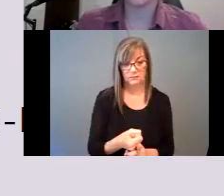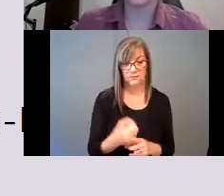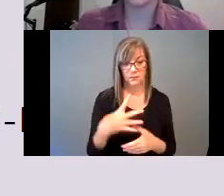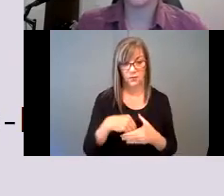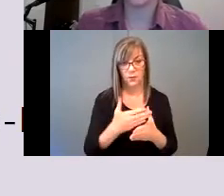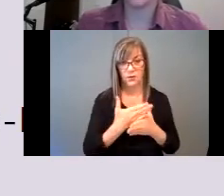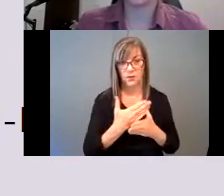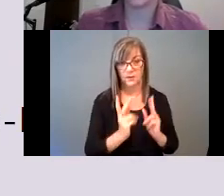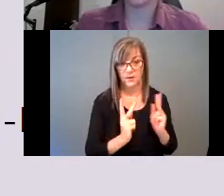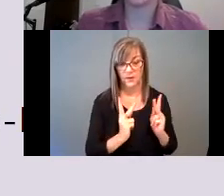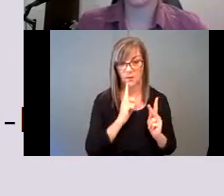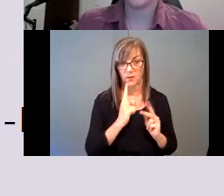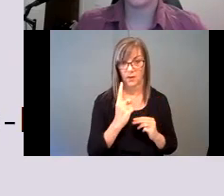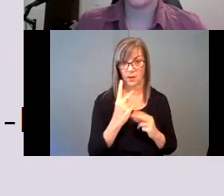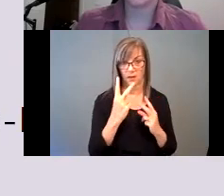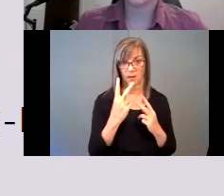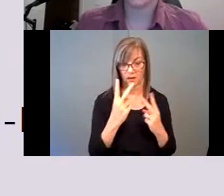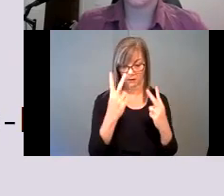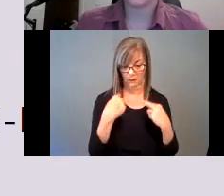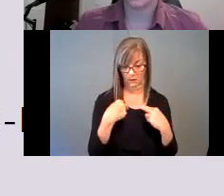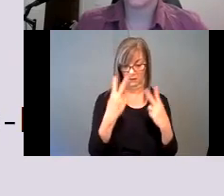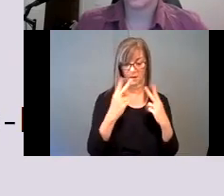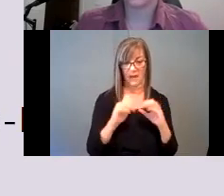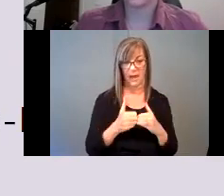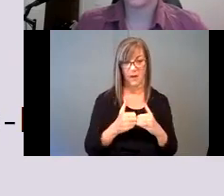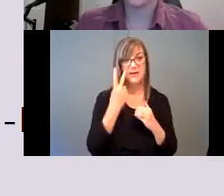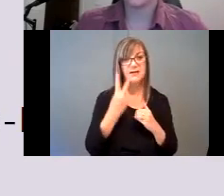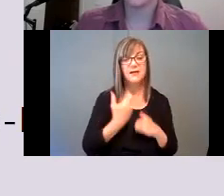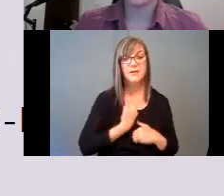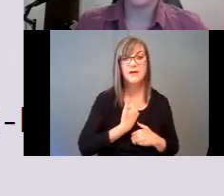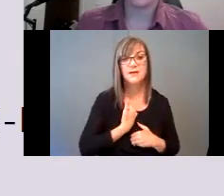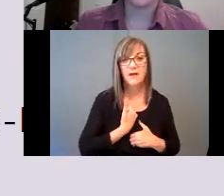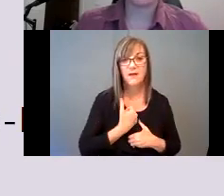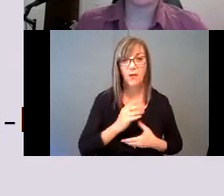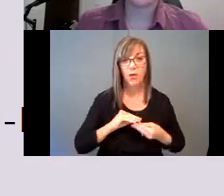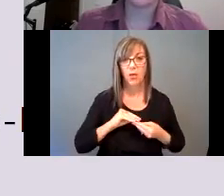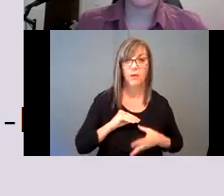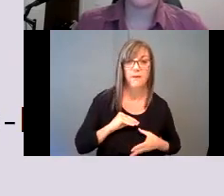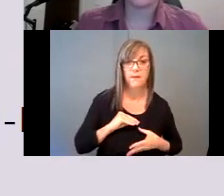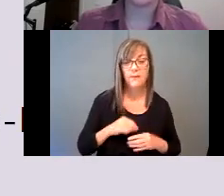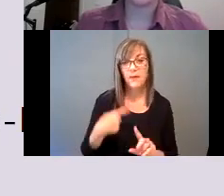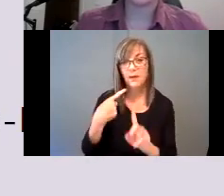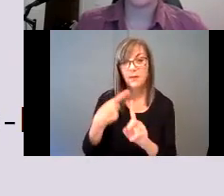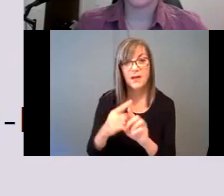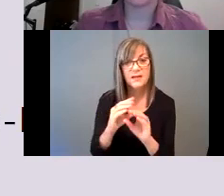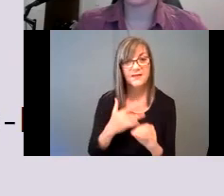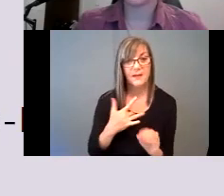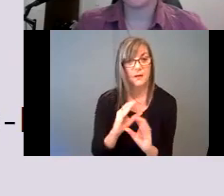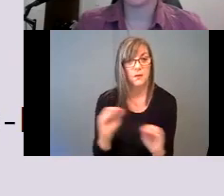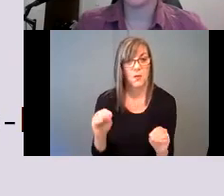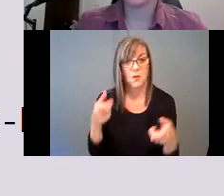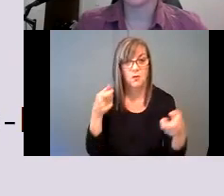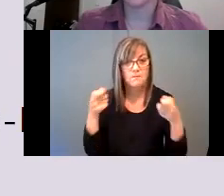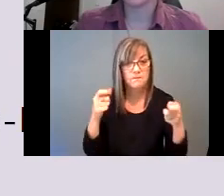and how you view yourself, as well as loss of agency. And then someone had